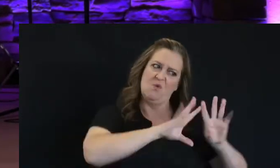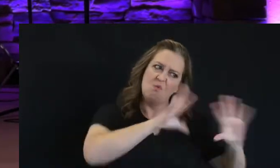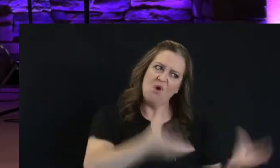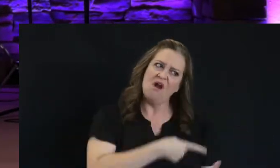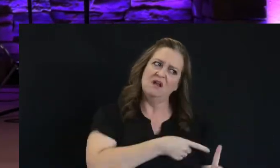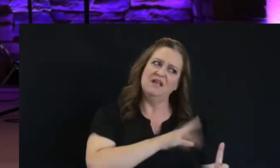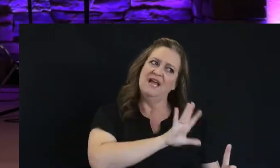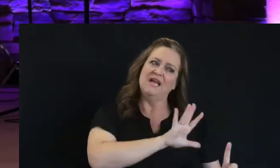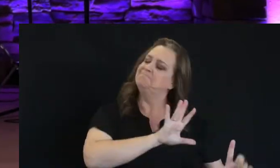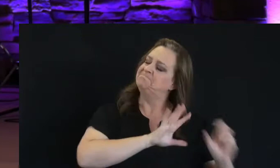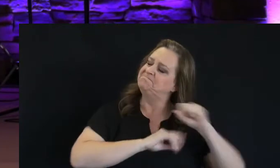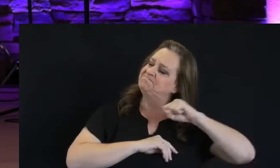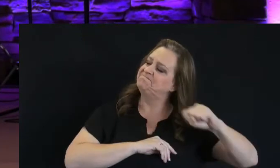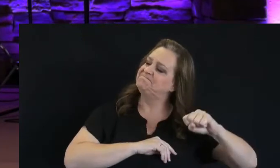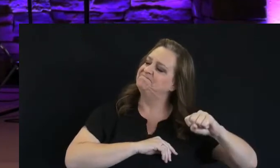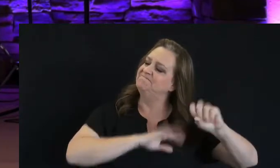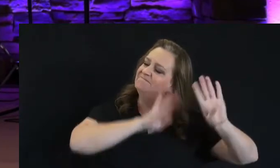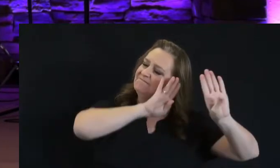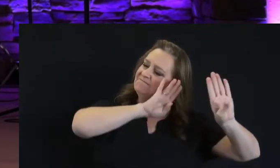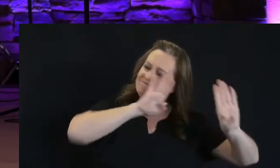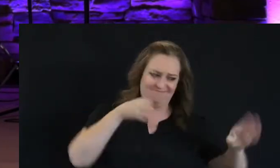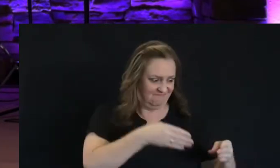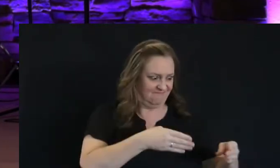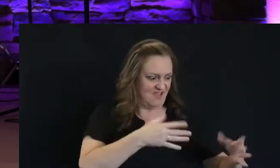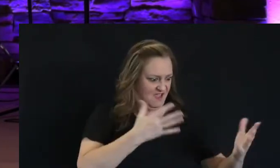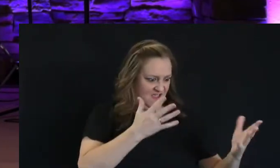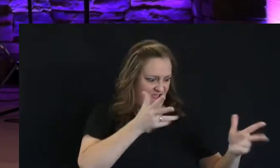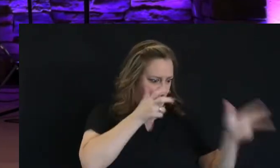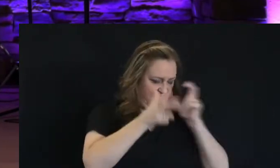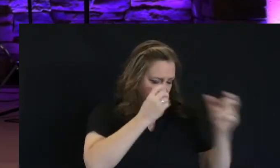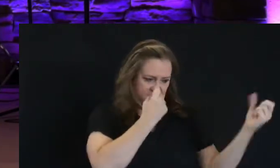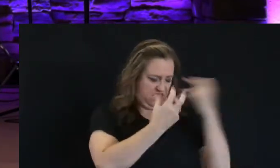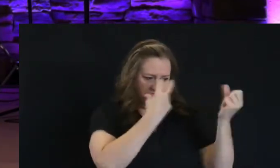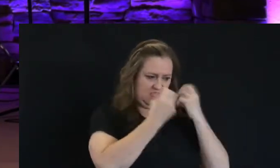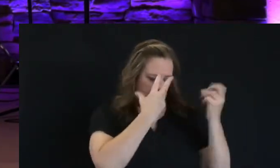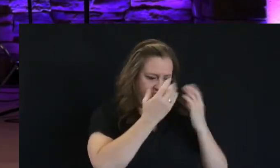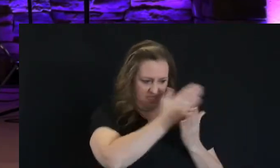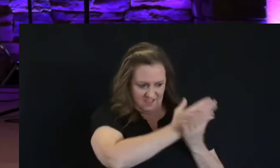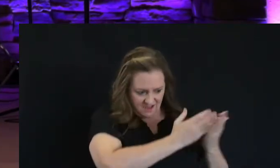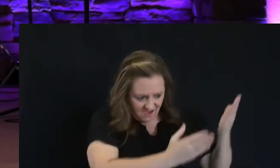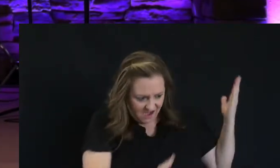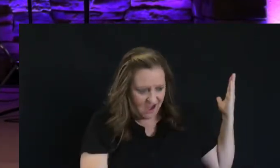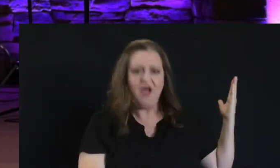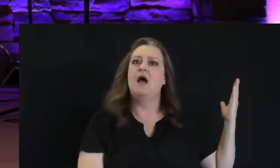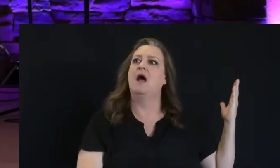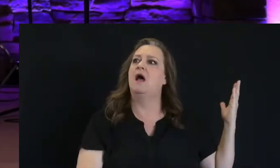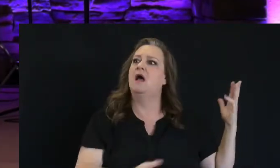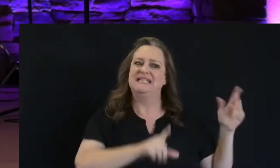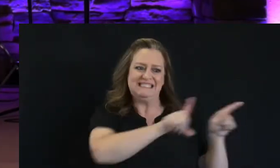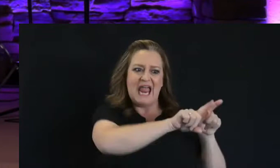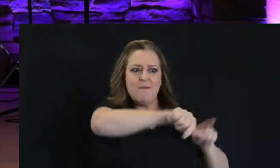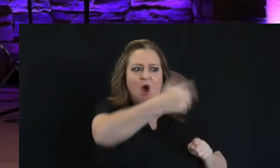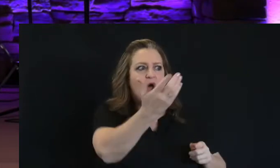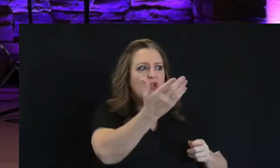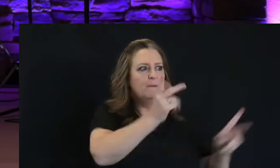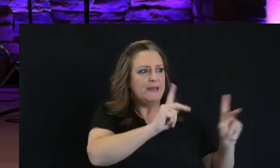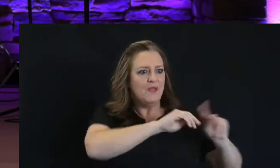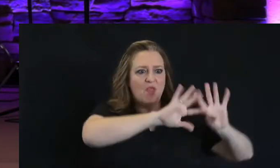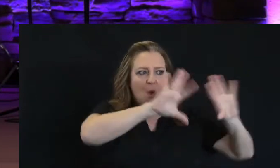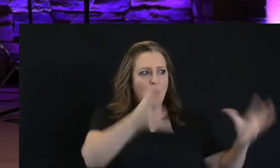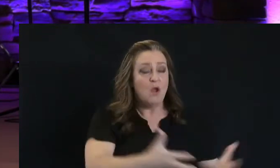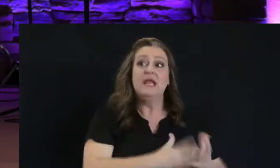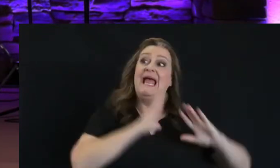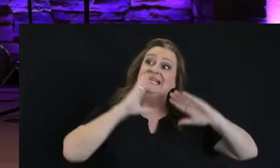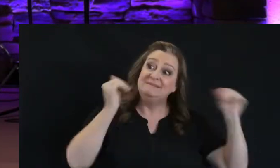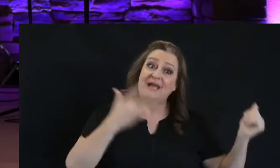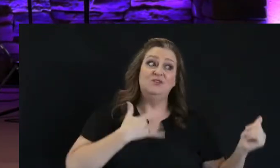If we are taking in and addicted and consuming all the news that is being set before us, like the rest of the world, expect to be